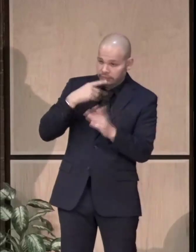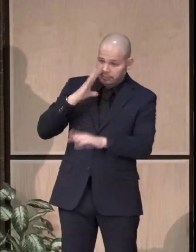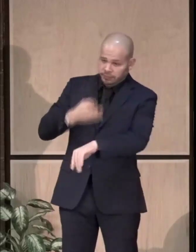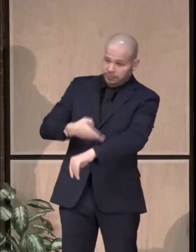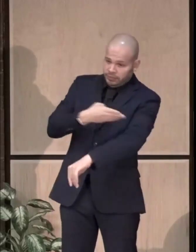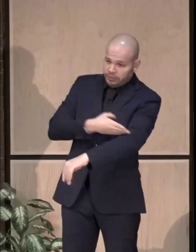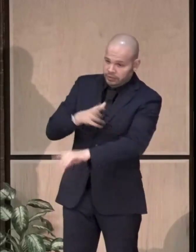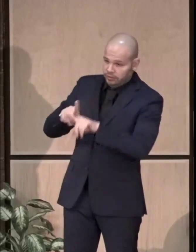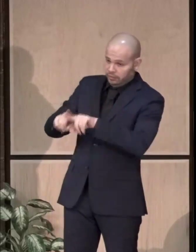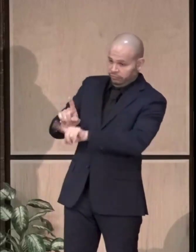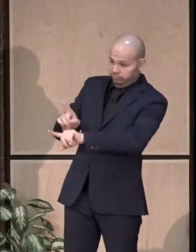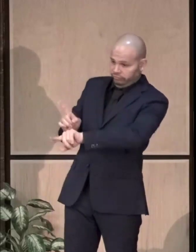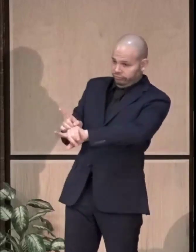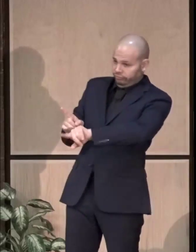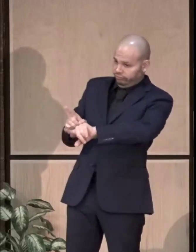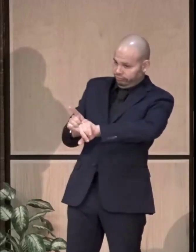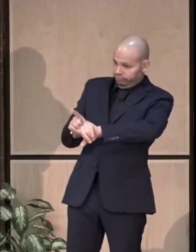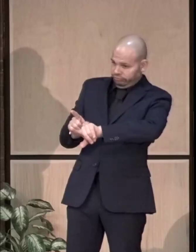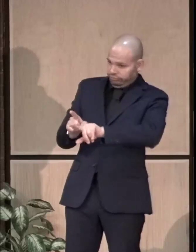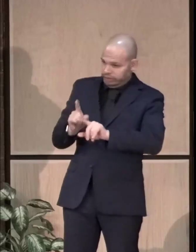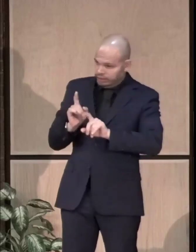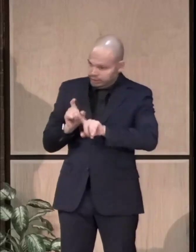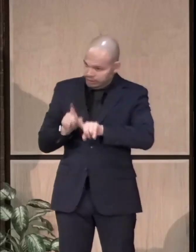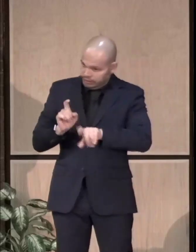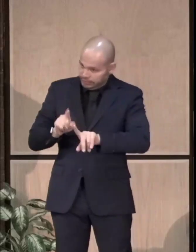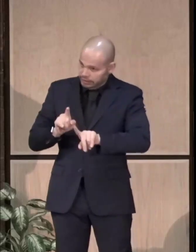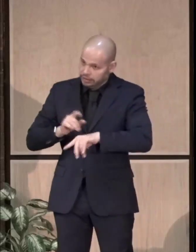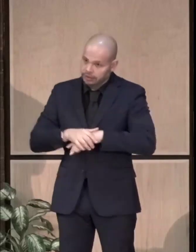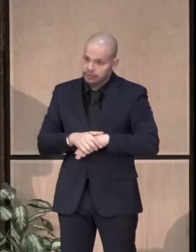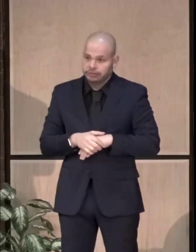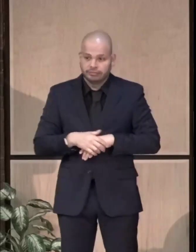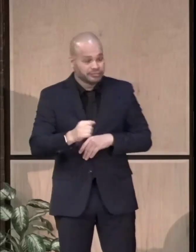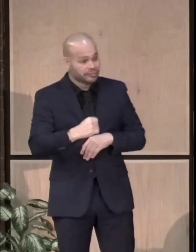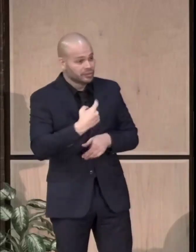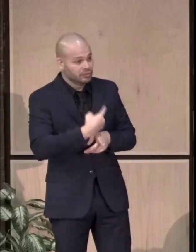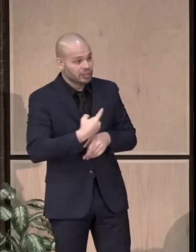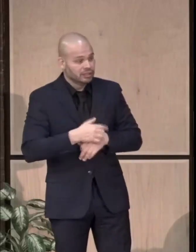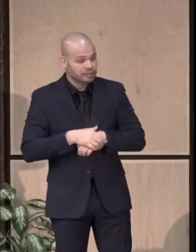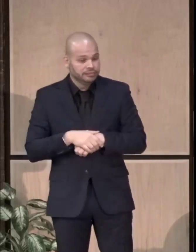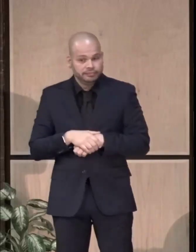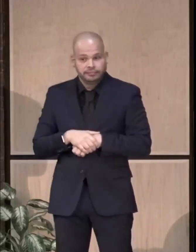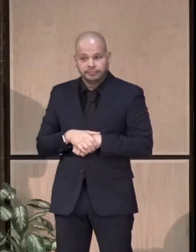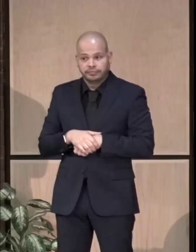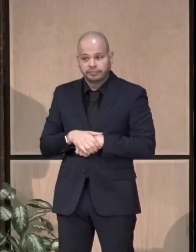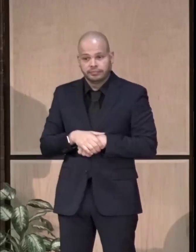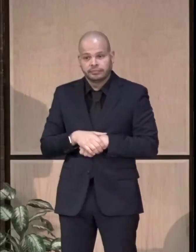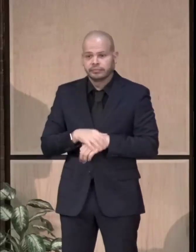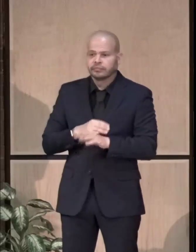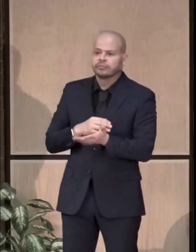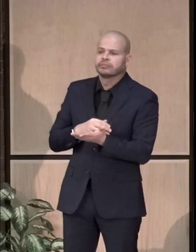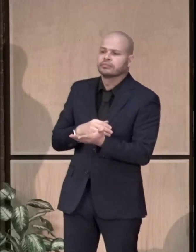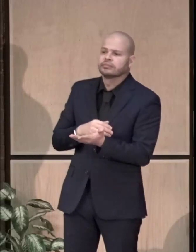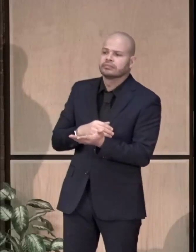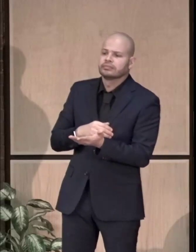Okay. So why not send them correspondence like this, but saying, I want you to attend